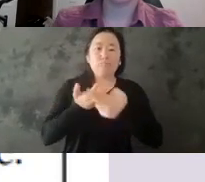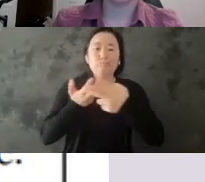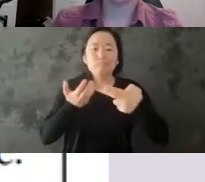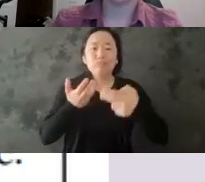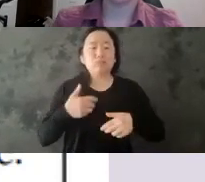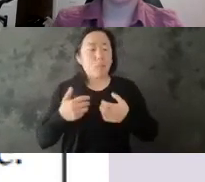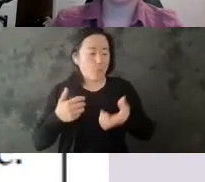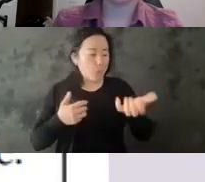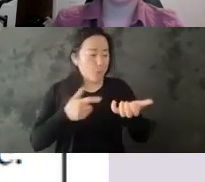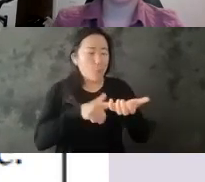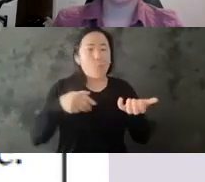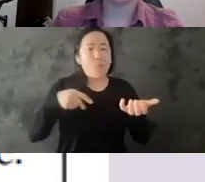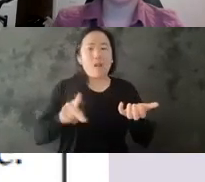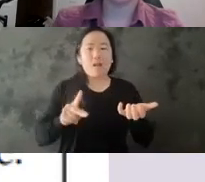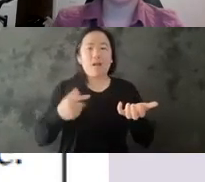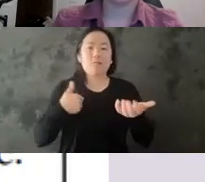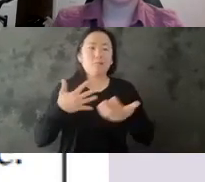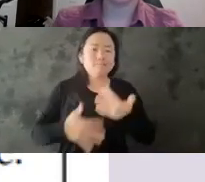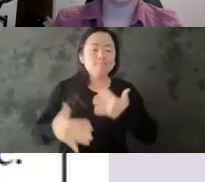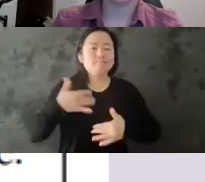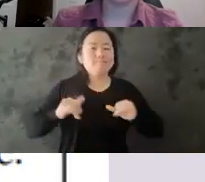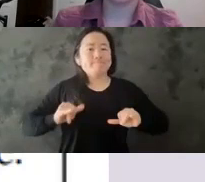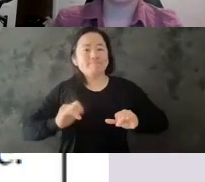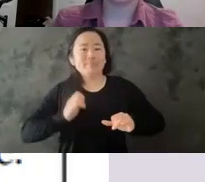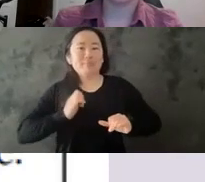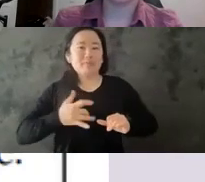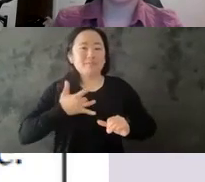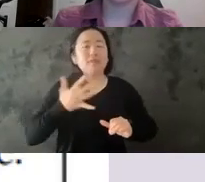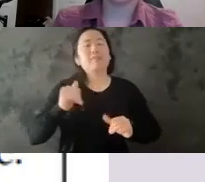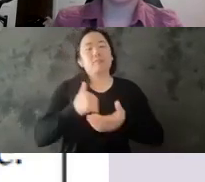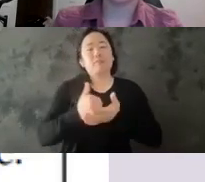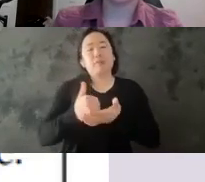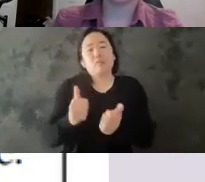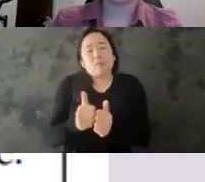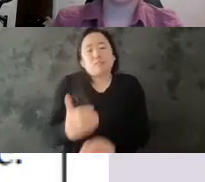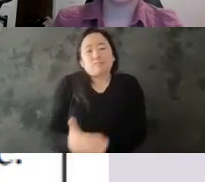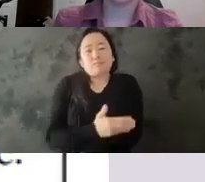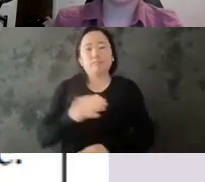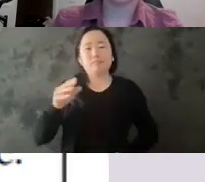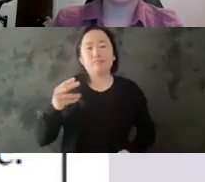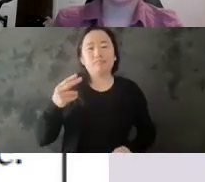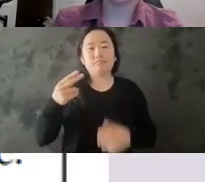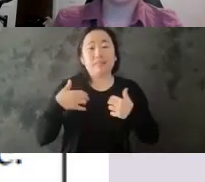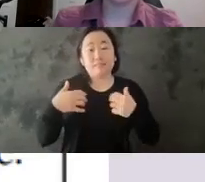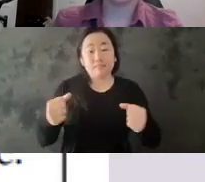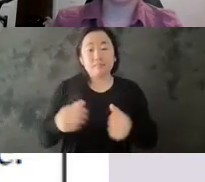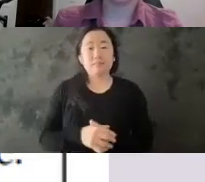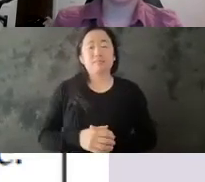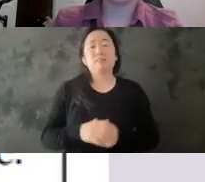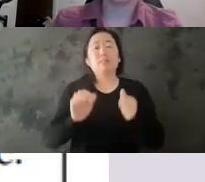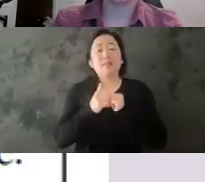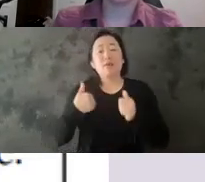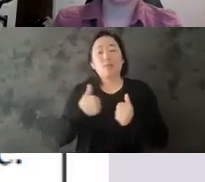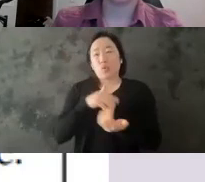to creating these paths to healing. And I think that is something to be aware of, how we learn about other people's emotions.